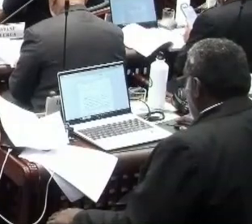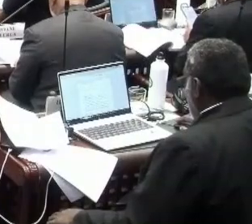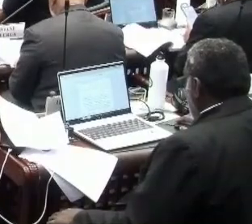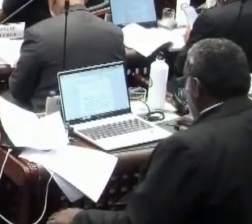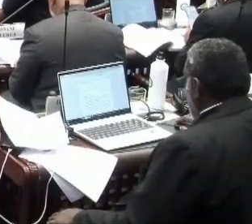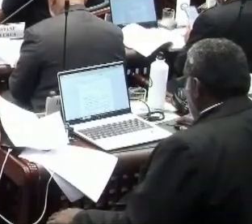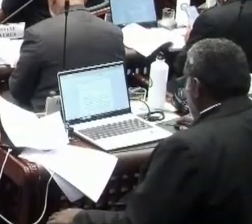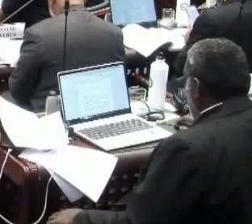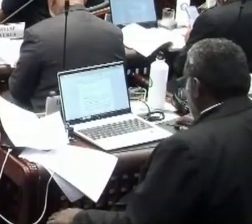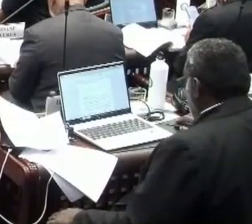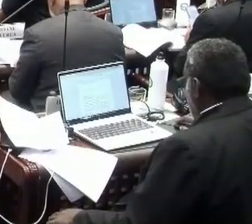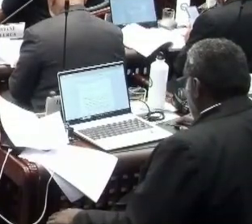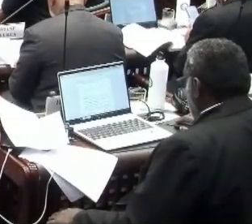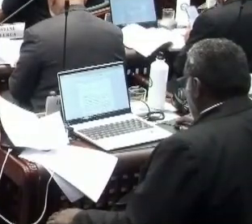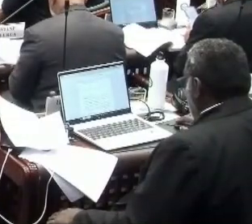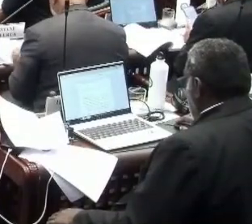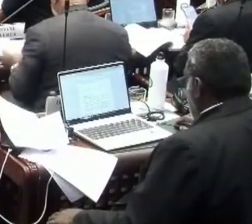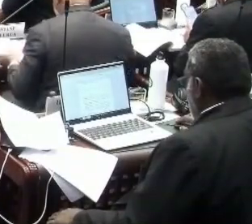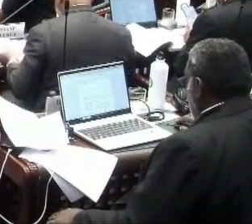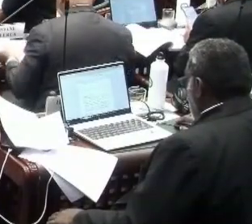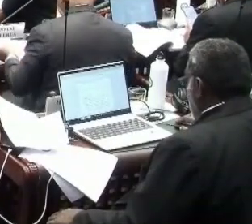Thank you, Mr. Speaker, sir.